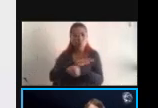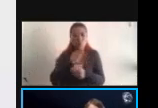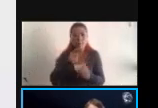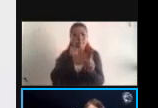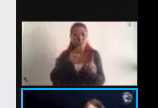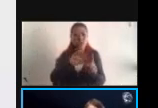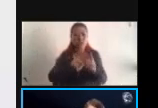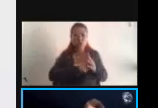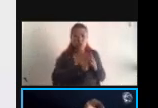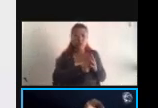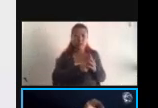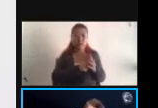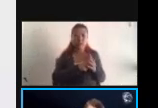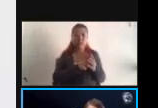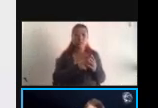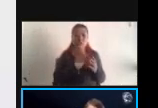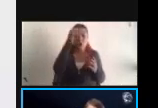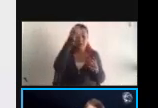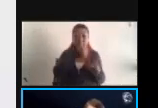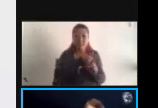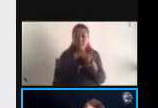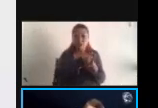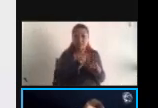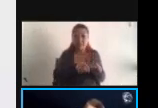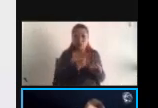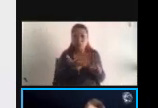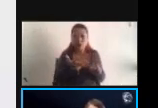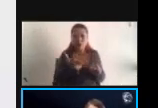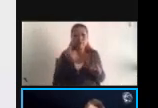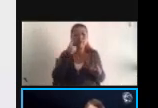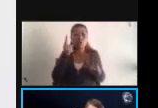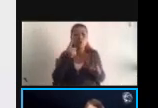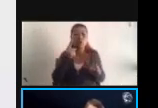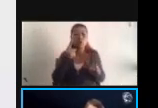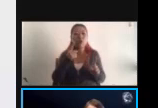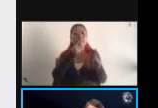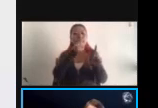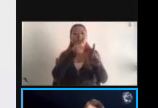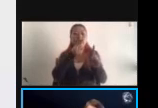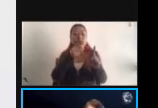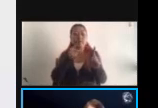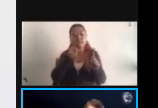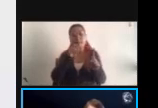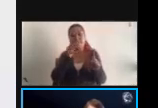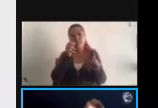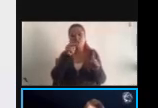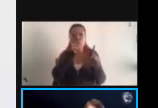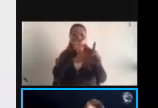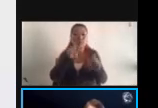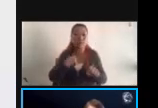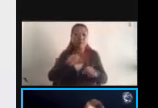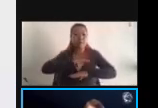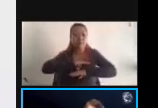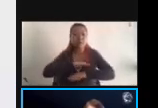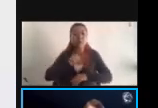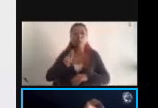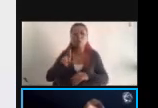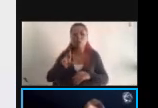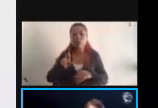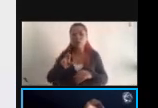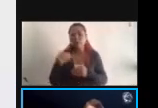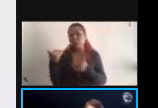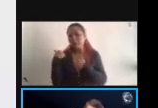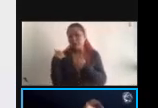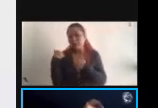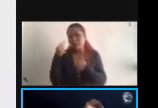understanding what is needed to meet mission goals, for all, and what the responsibilities are